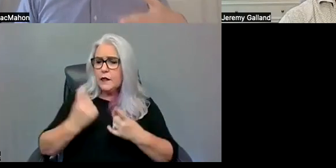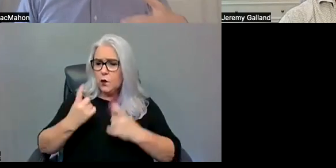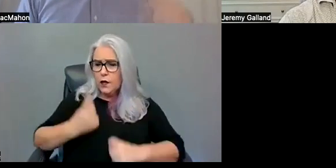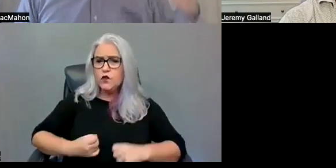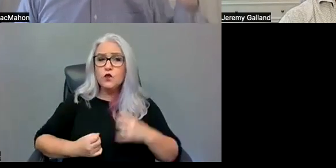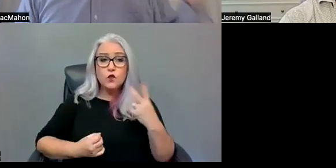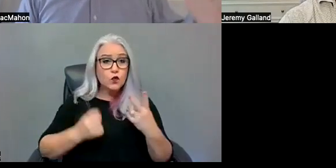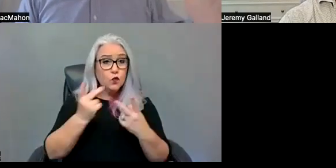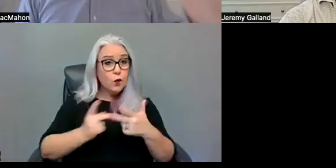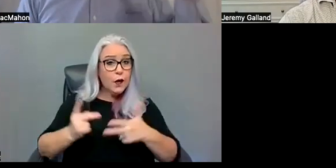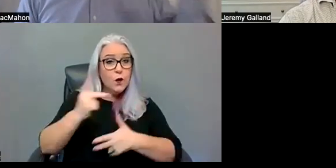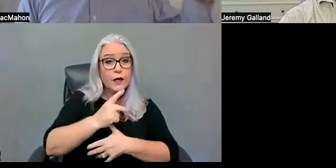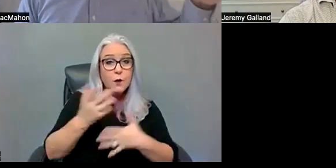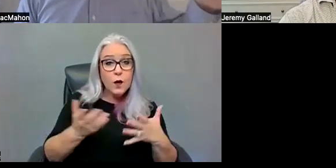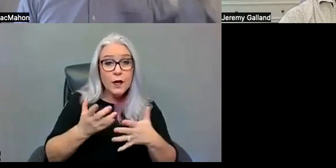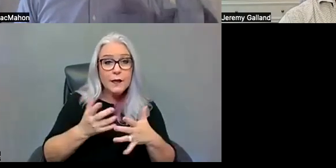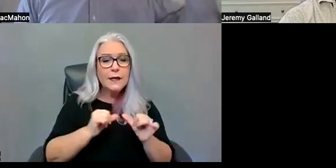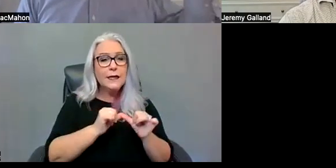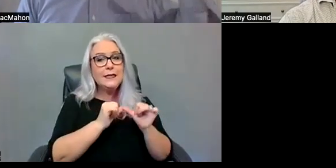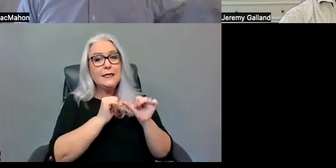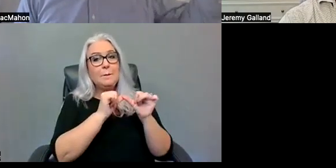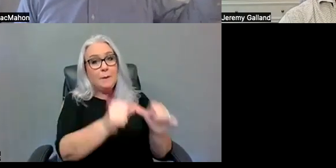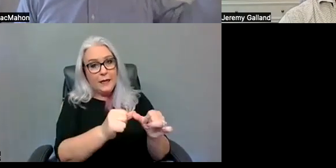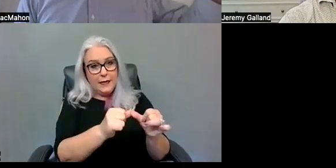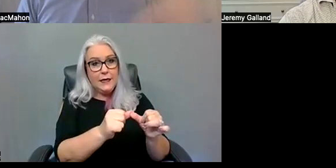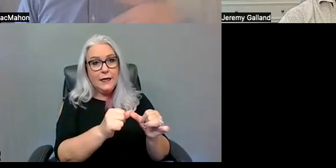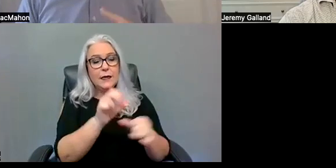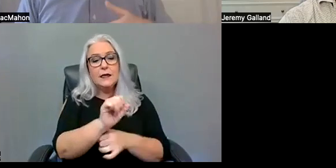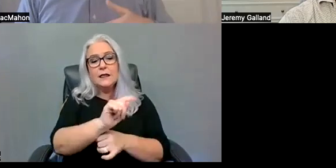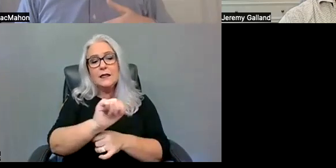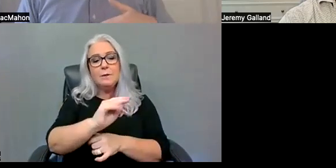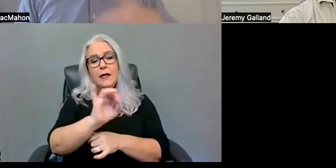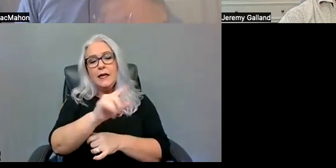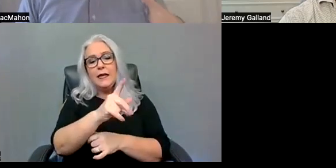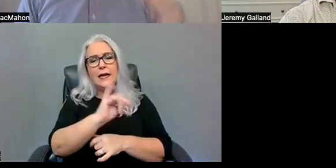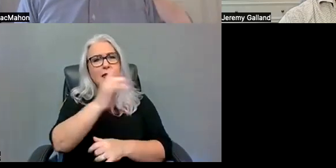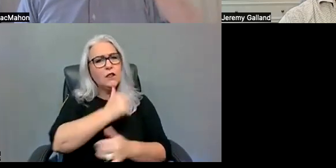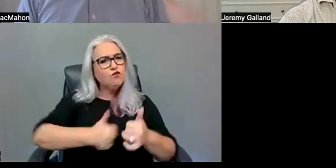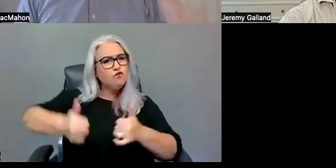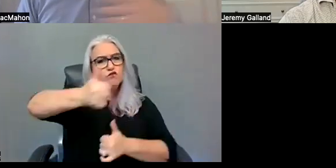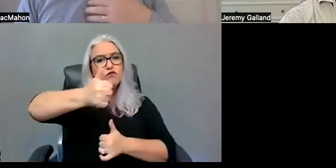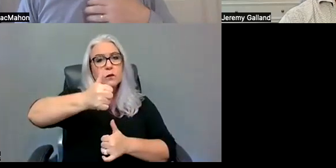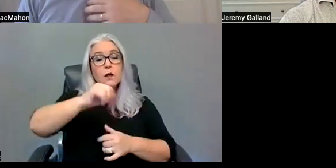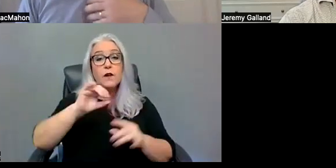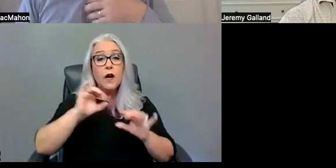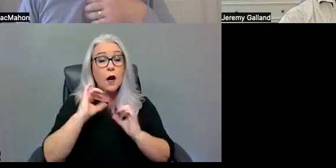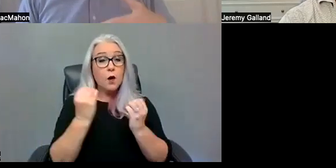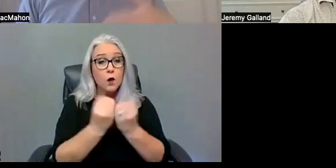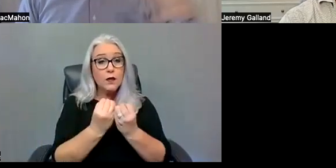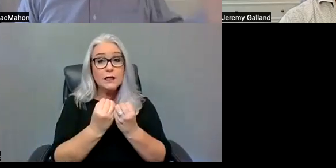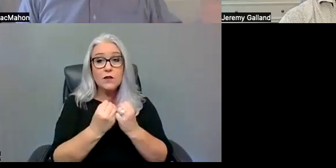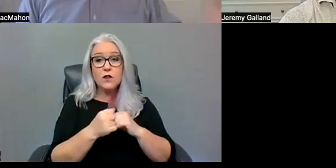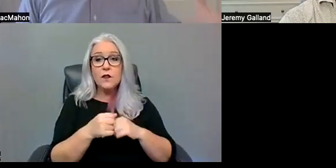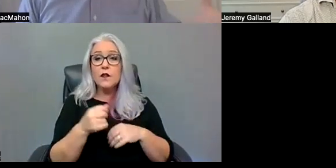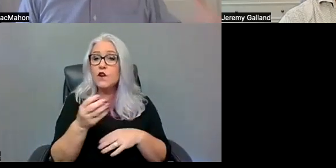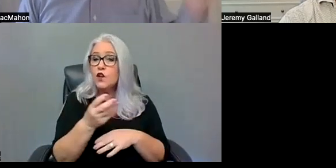priorities? My view is that stability at the top of the organization is absolutely critical. In the first few years that I lived